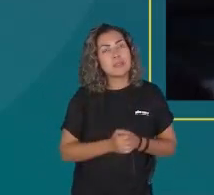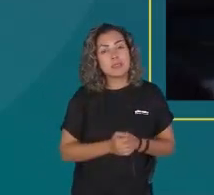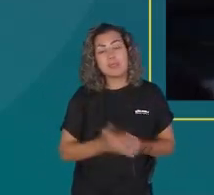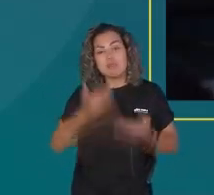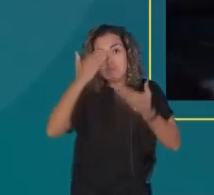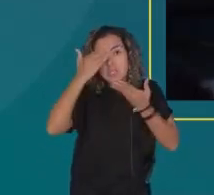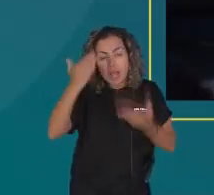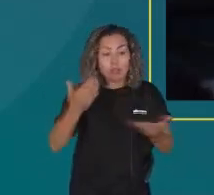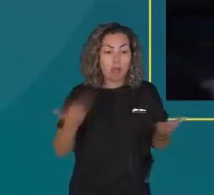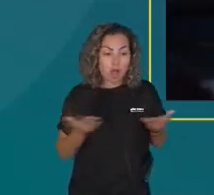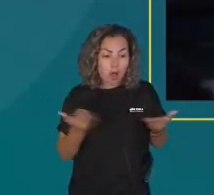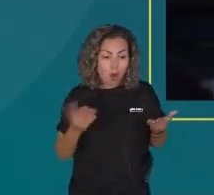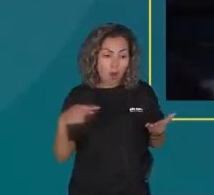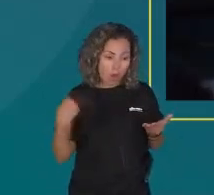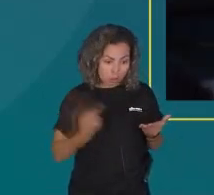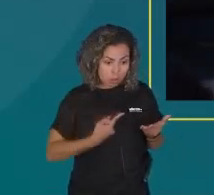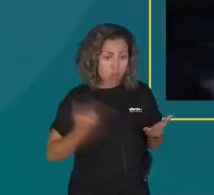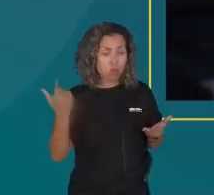can collaborate,